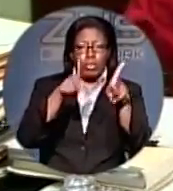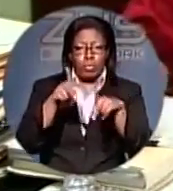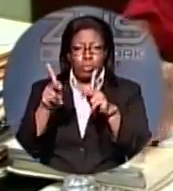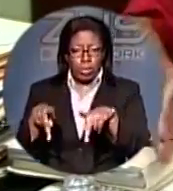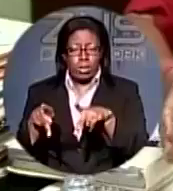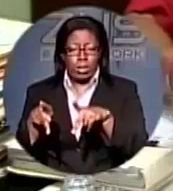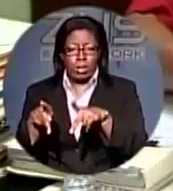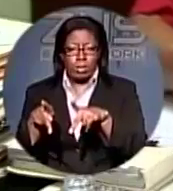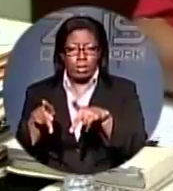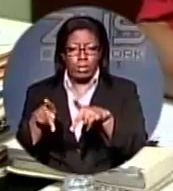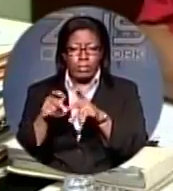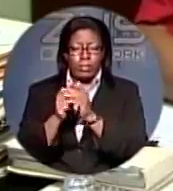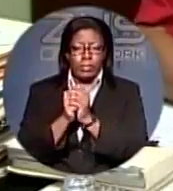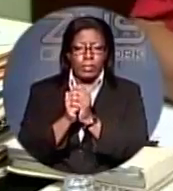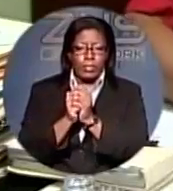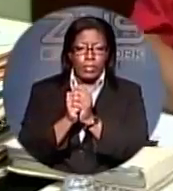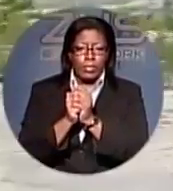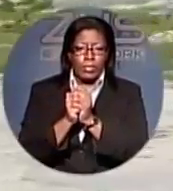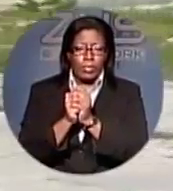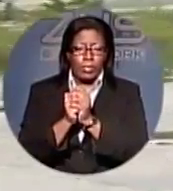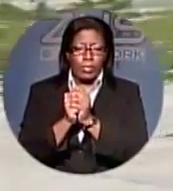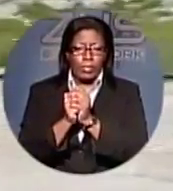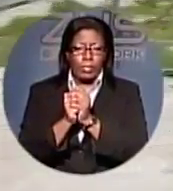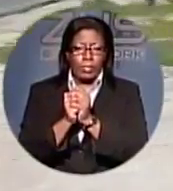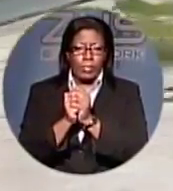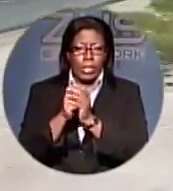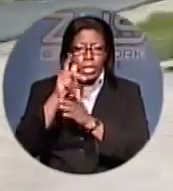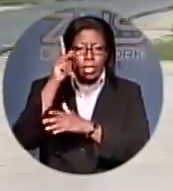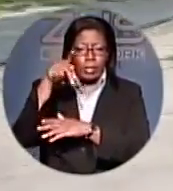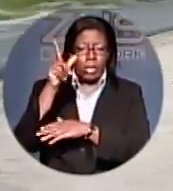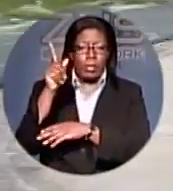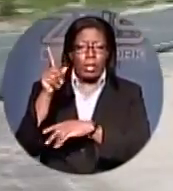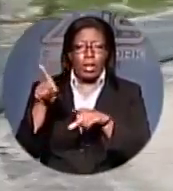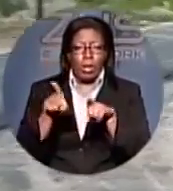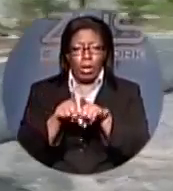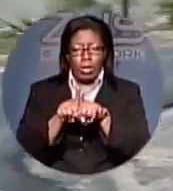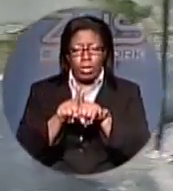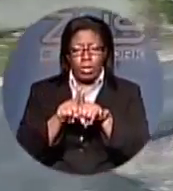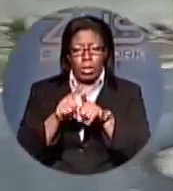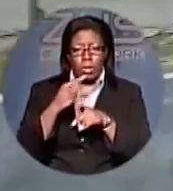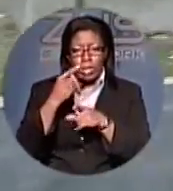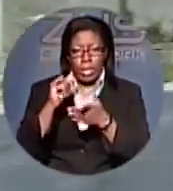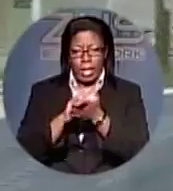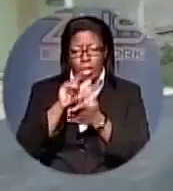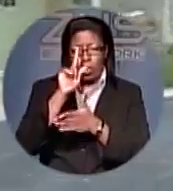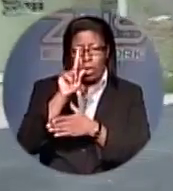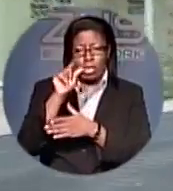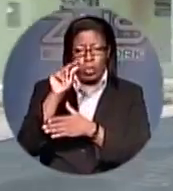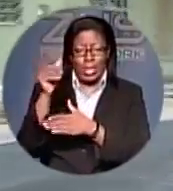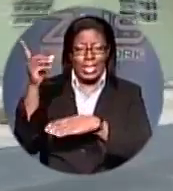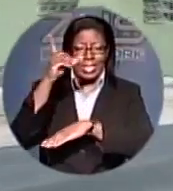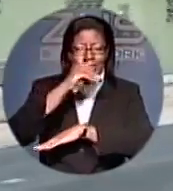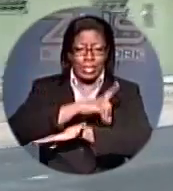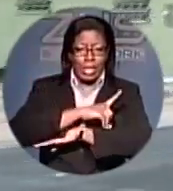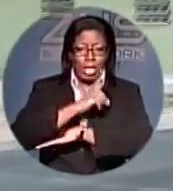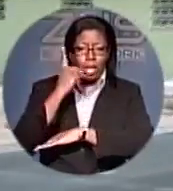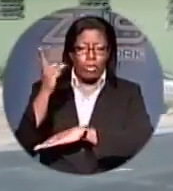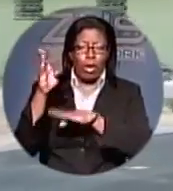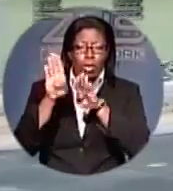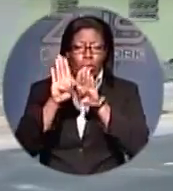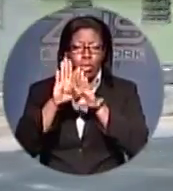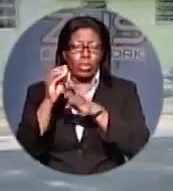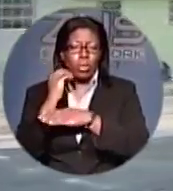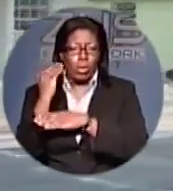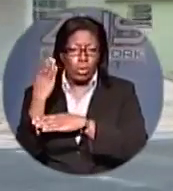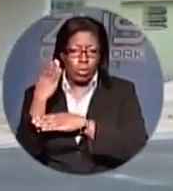do is create yet another slush fund to be mismanaged. The PLP also proposed a 120-day moratorium on foreclosures.